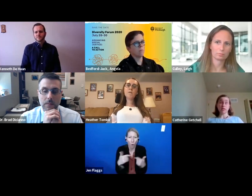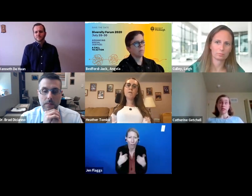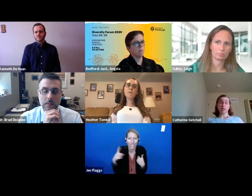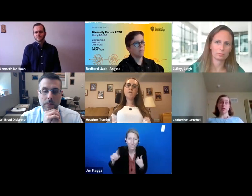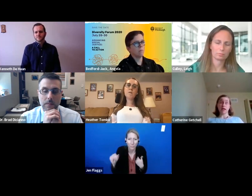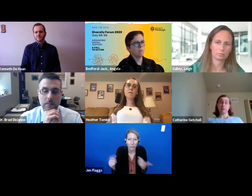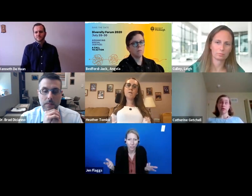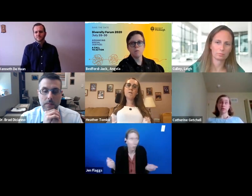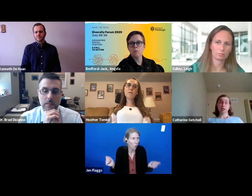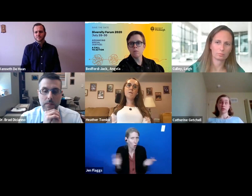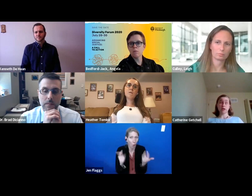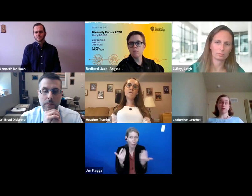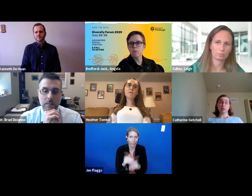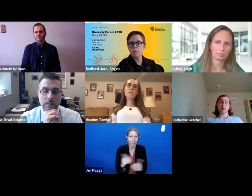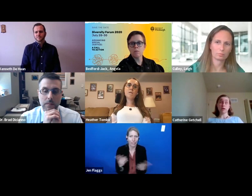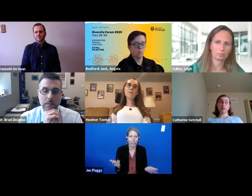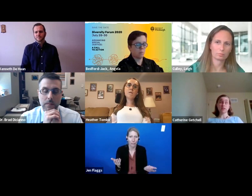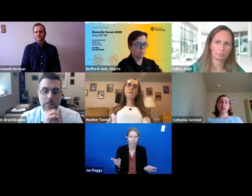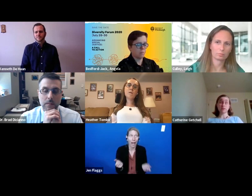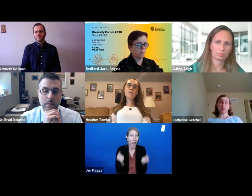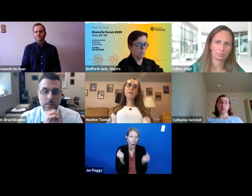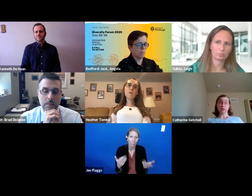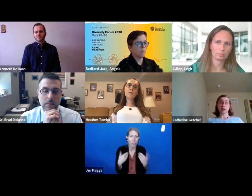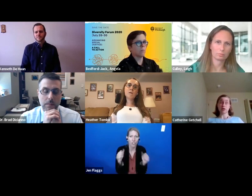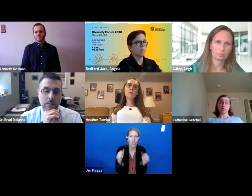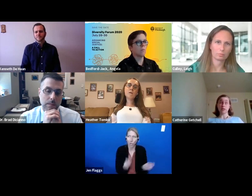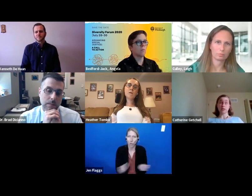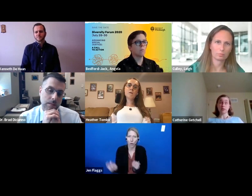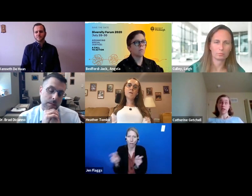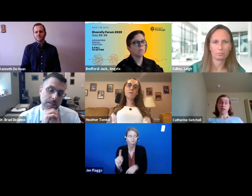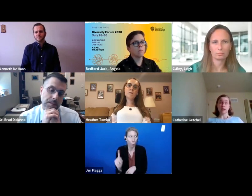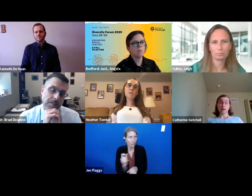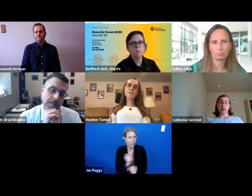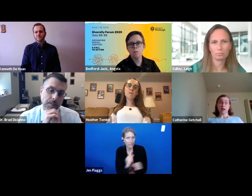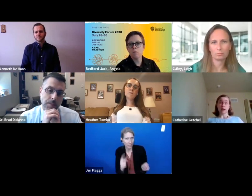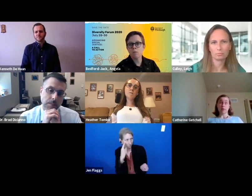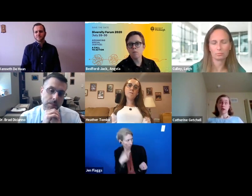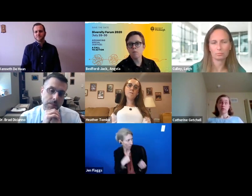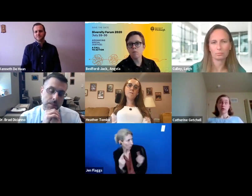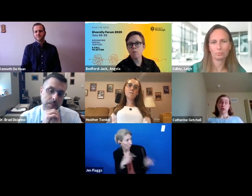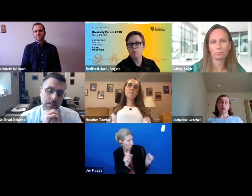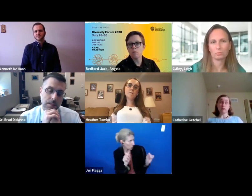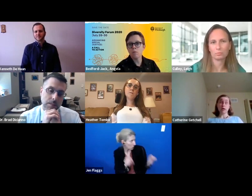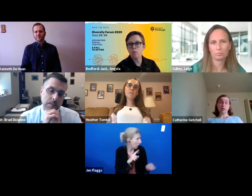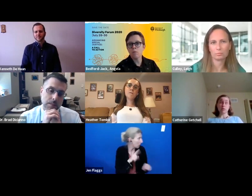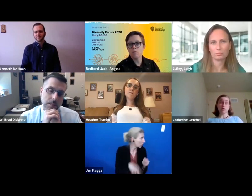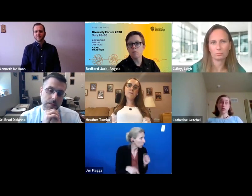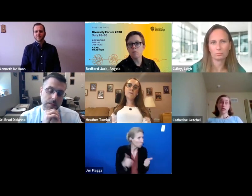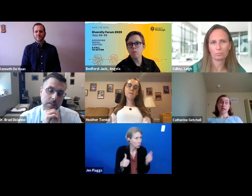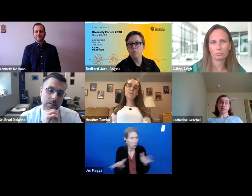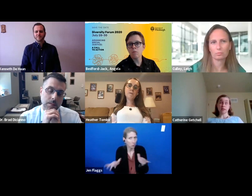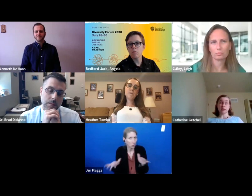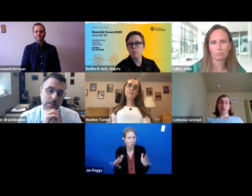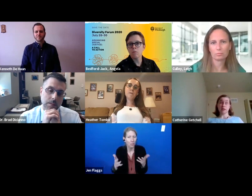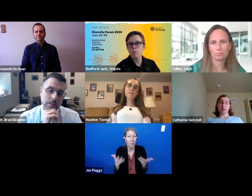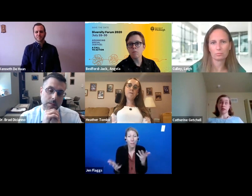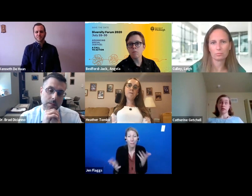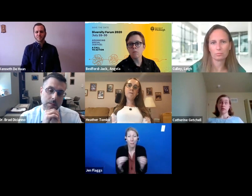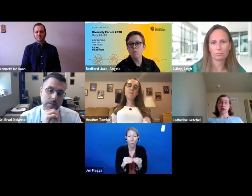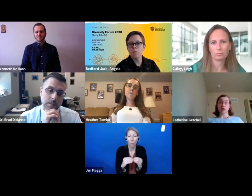We're all limited in how much we can travel. Where is it safe for us to go and to be? We're all maybe more